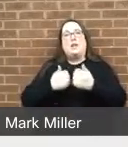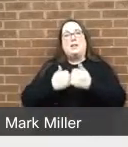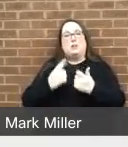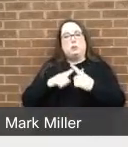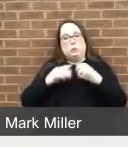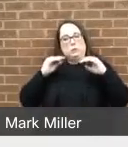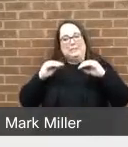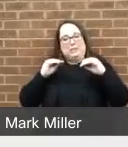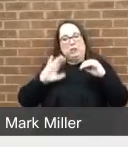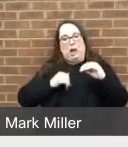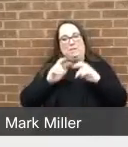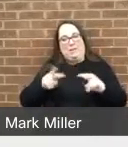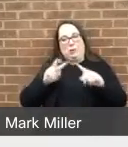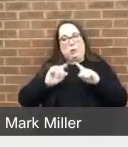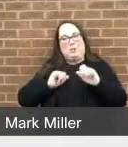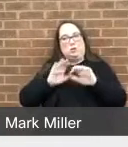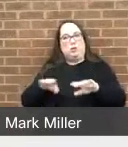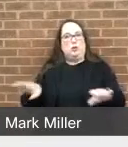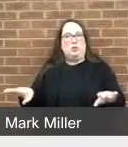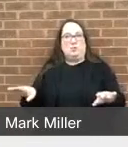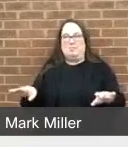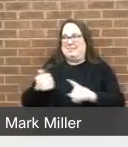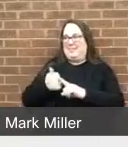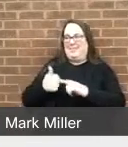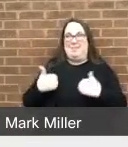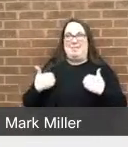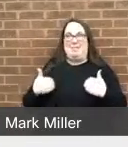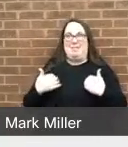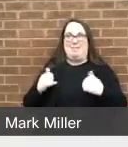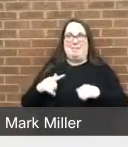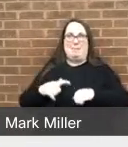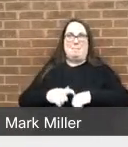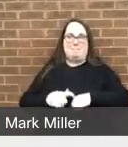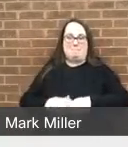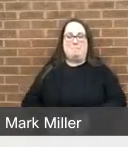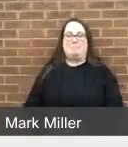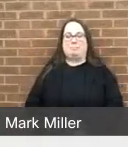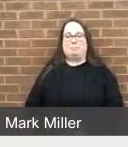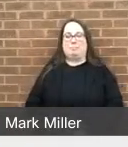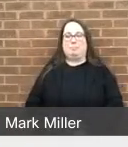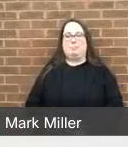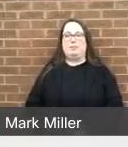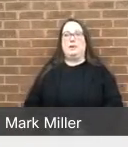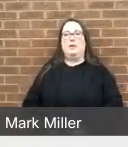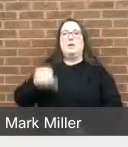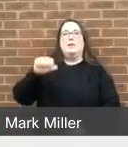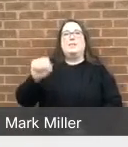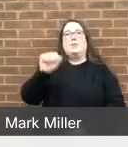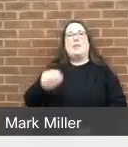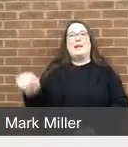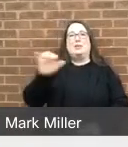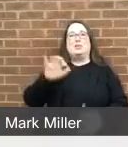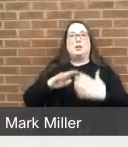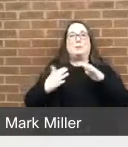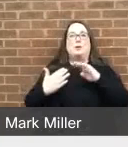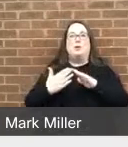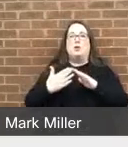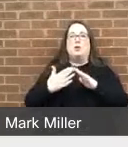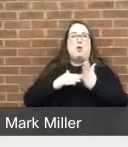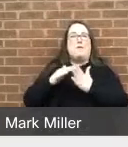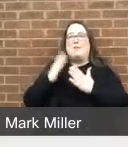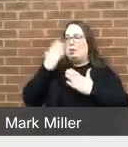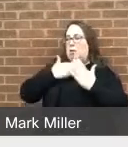in our children, who were only toddlers at the time. In the South Asian community, we are often underlooked and